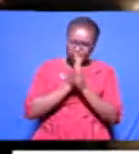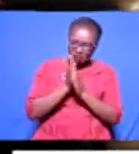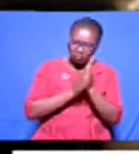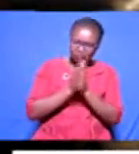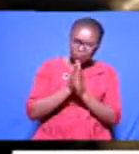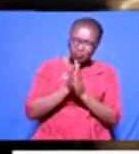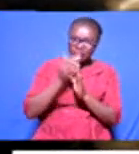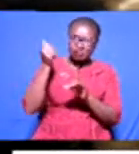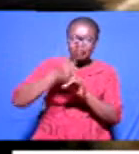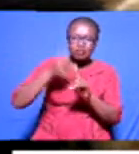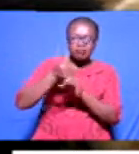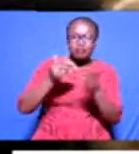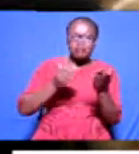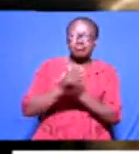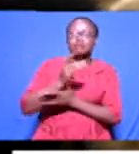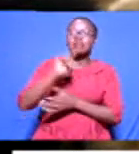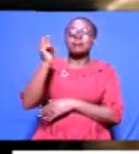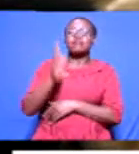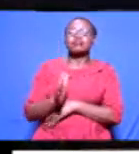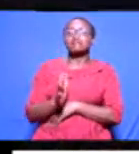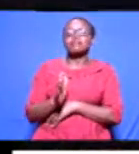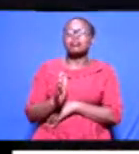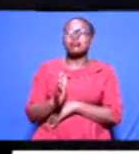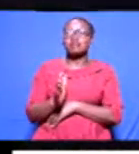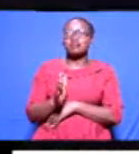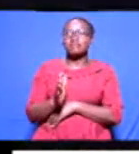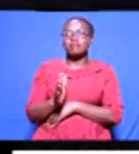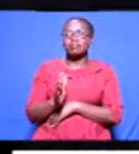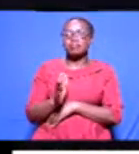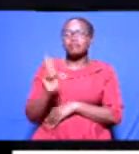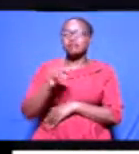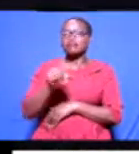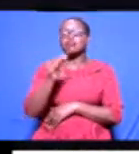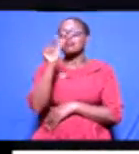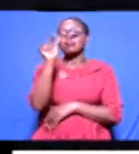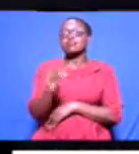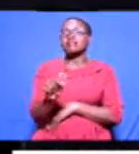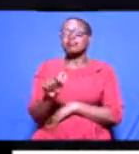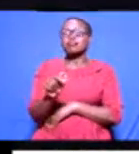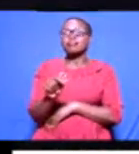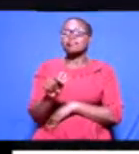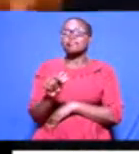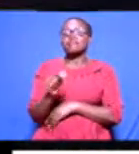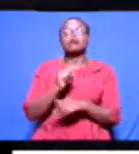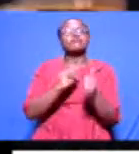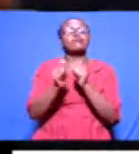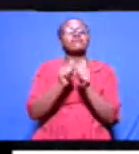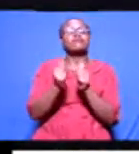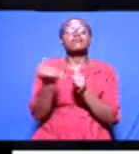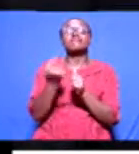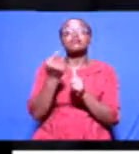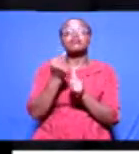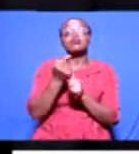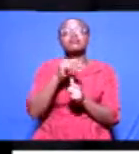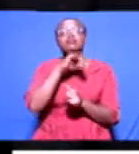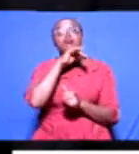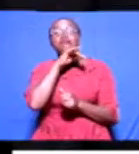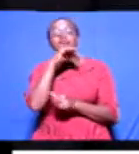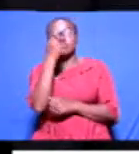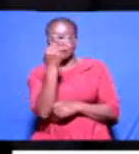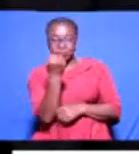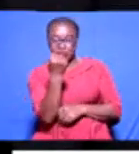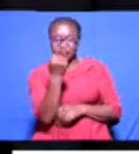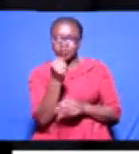fighting for the rights of Kenyans. There is no other person in the race except Baba the Fifth. And I